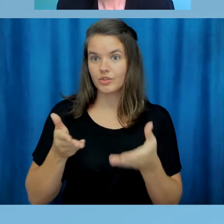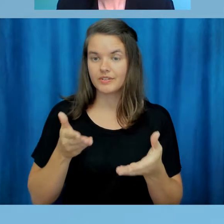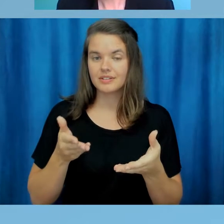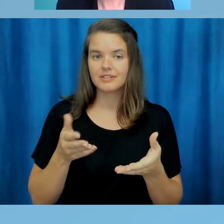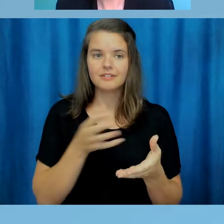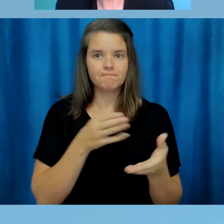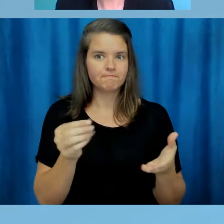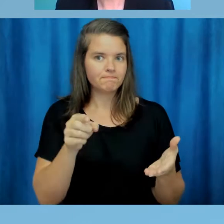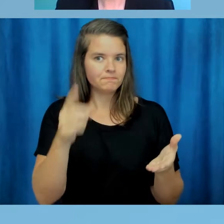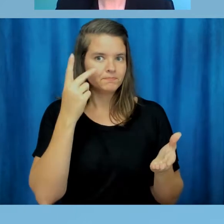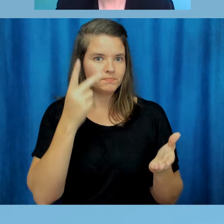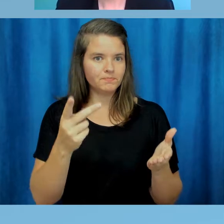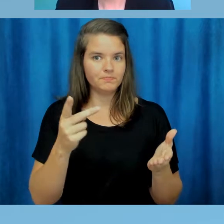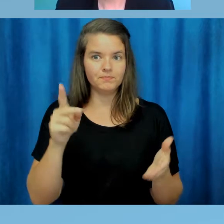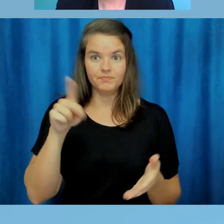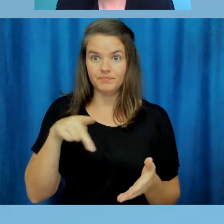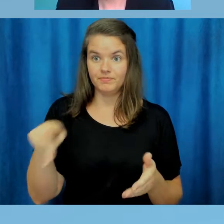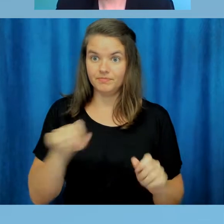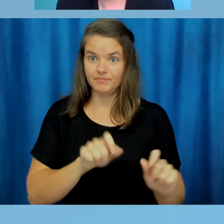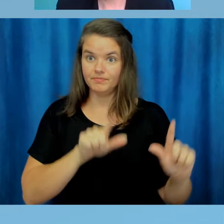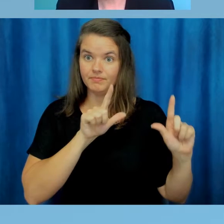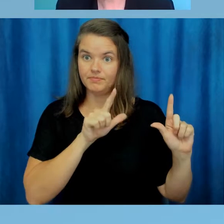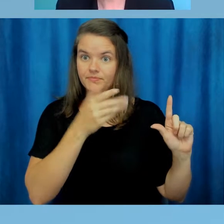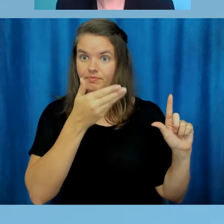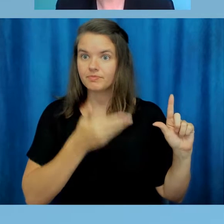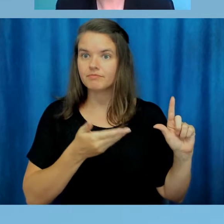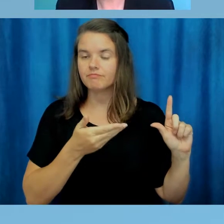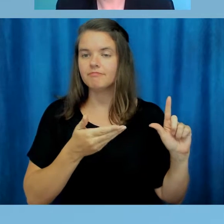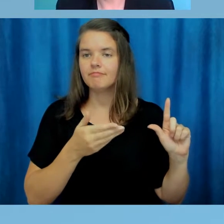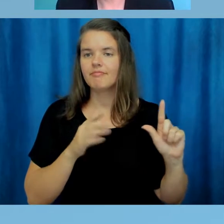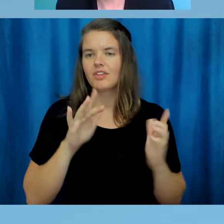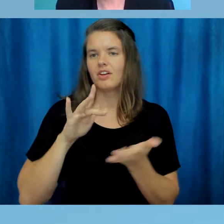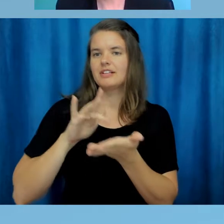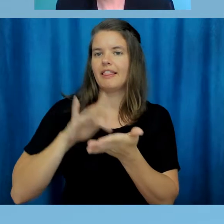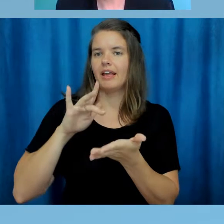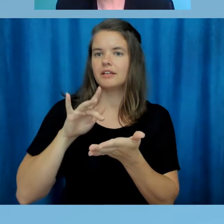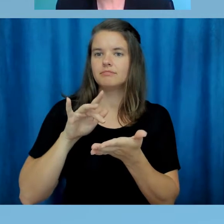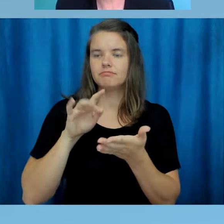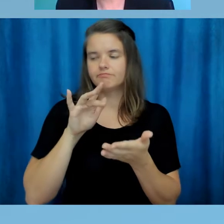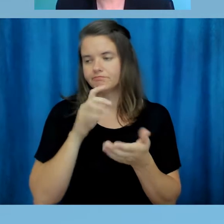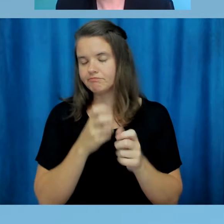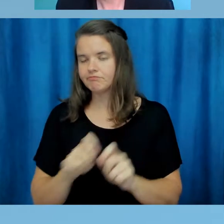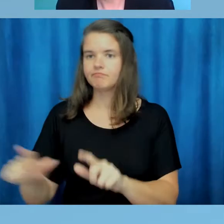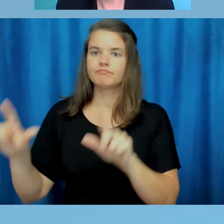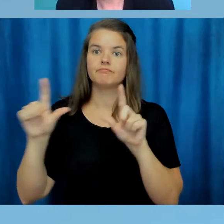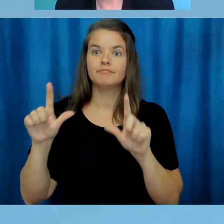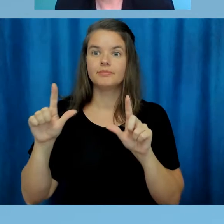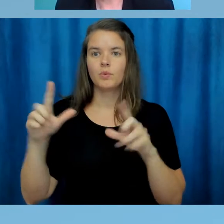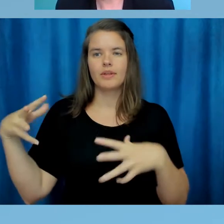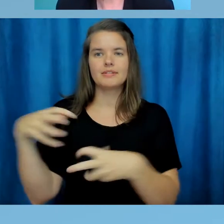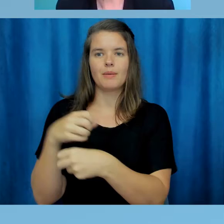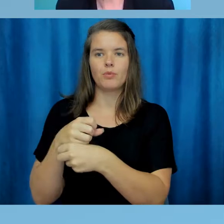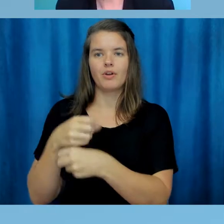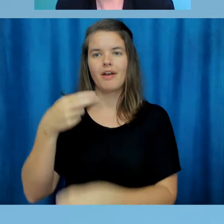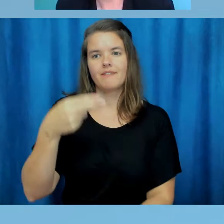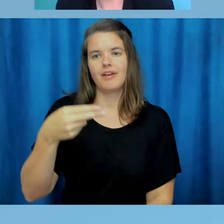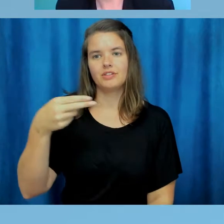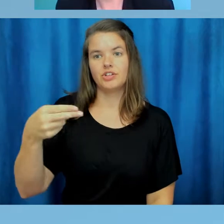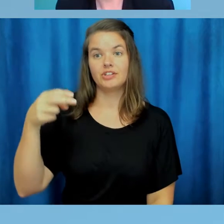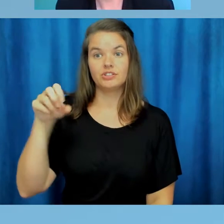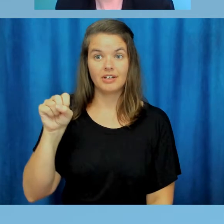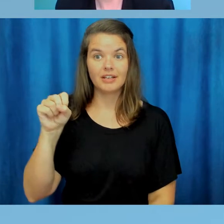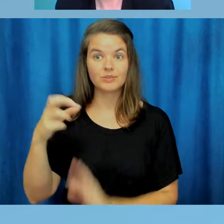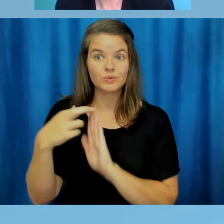services. And you'll see in the PowerPoint, I've provided a link to you with a nice summary of the